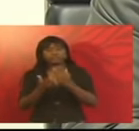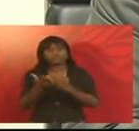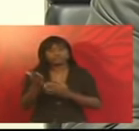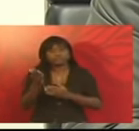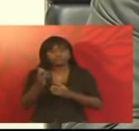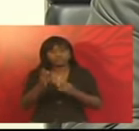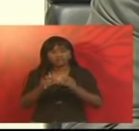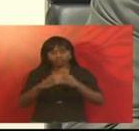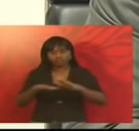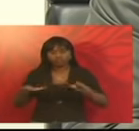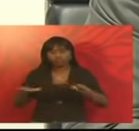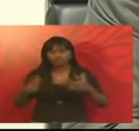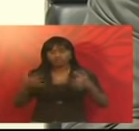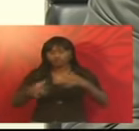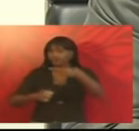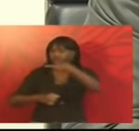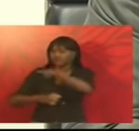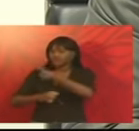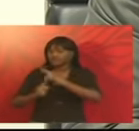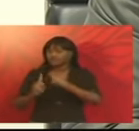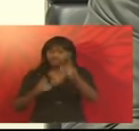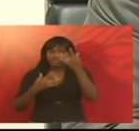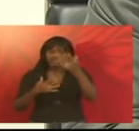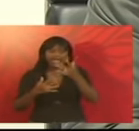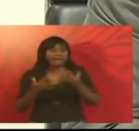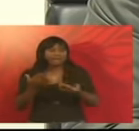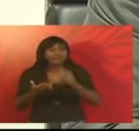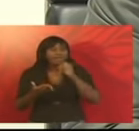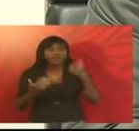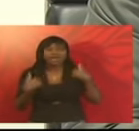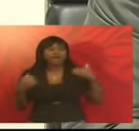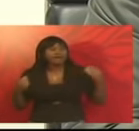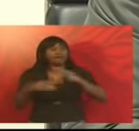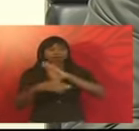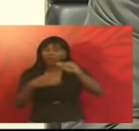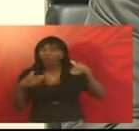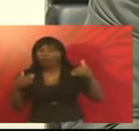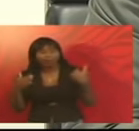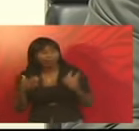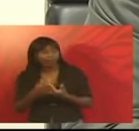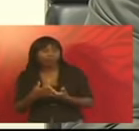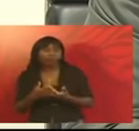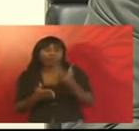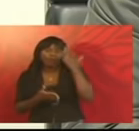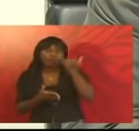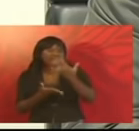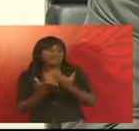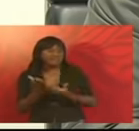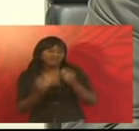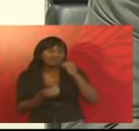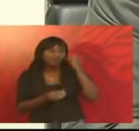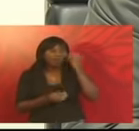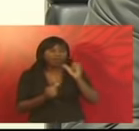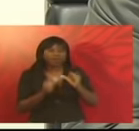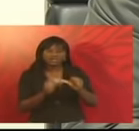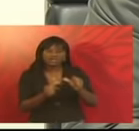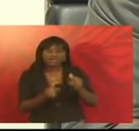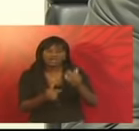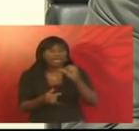a proper representation of all the possible the possible events of breakthrough that could happen if